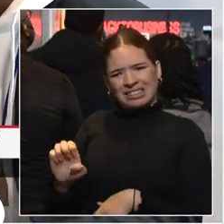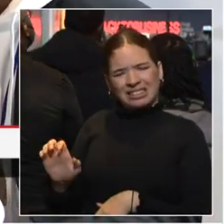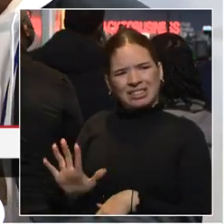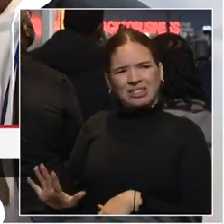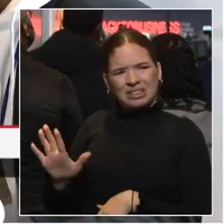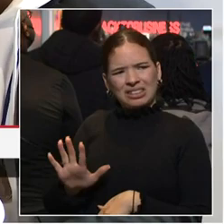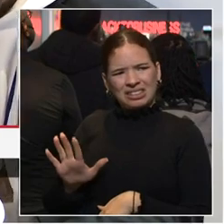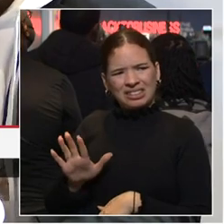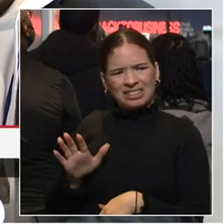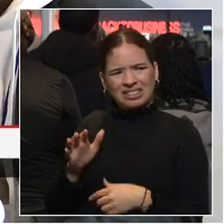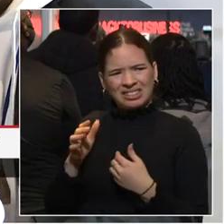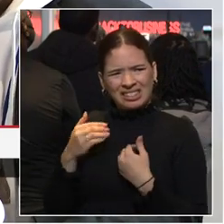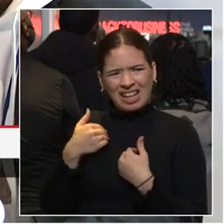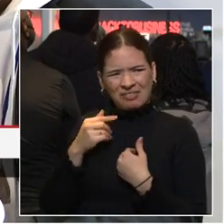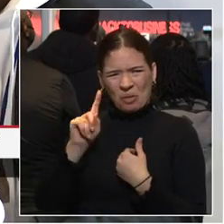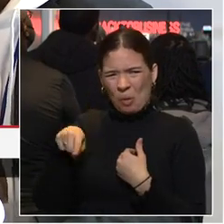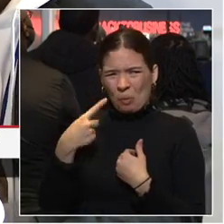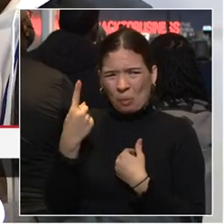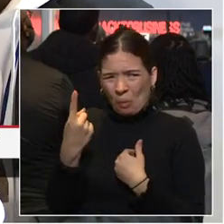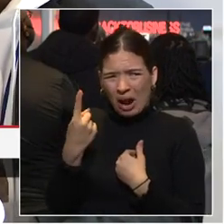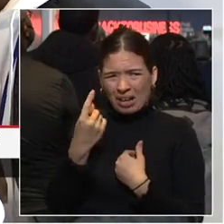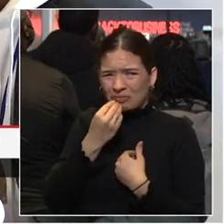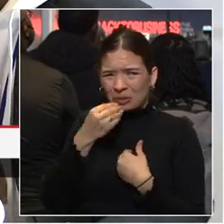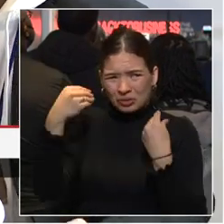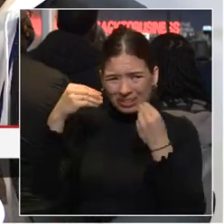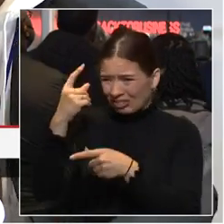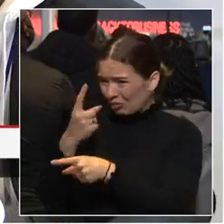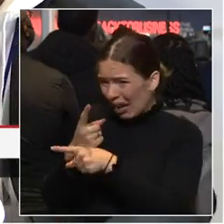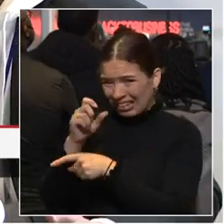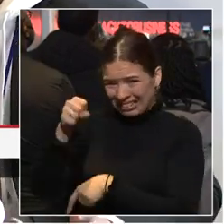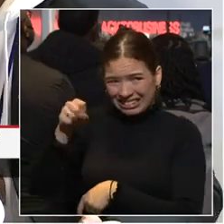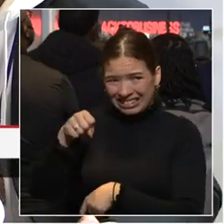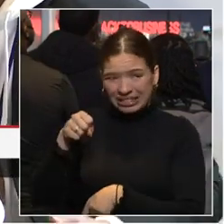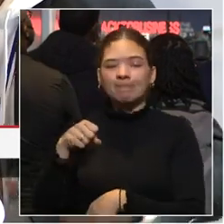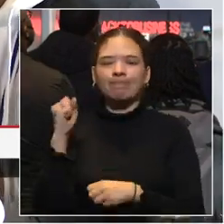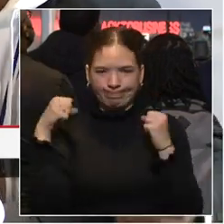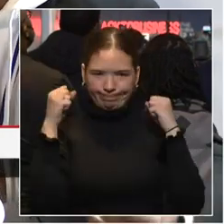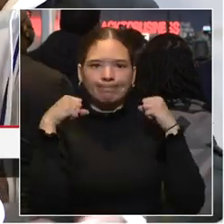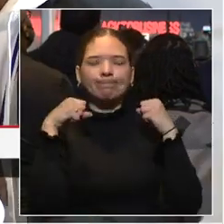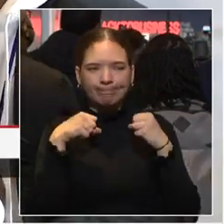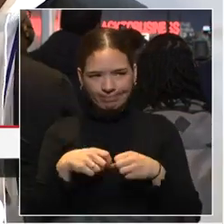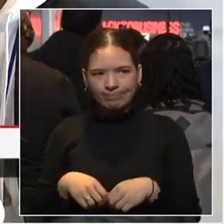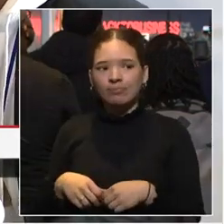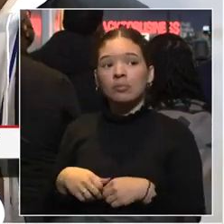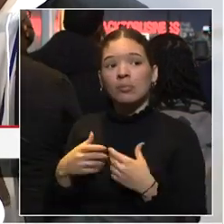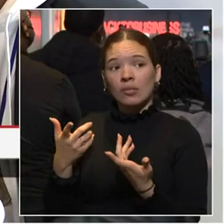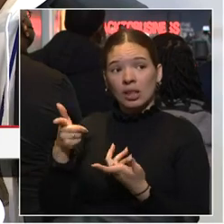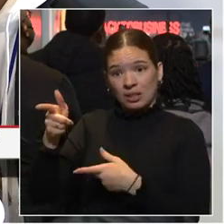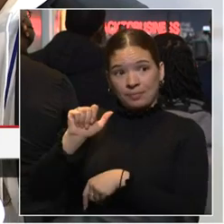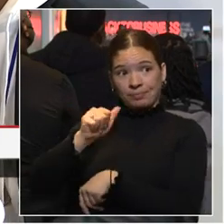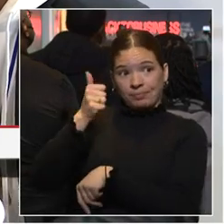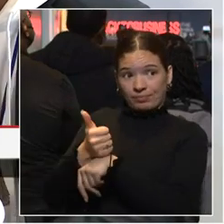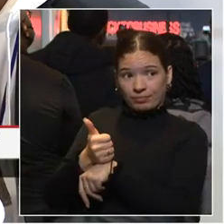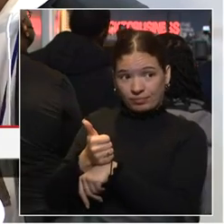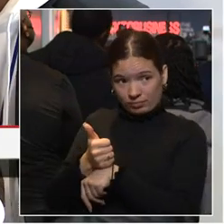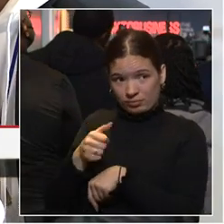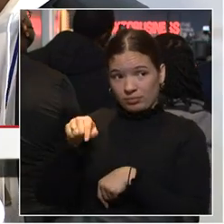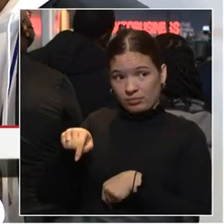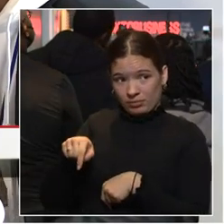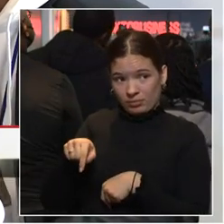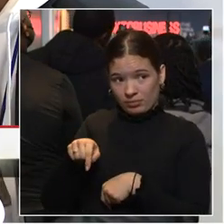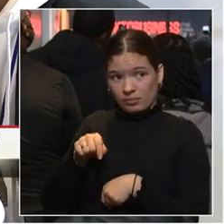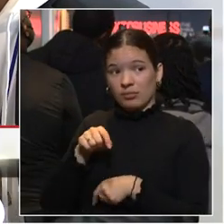store over on that side of town. So, what made you guys fulfill that need here at Union Market? Yeah, for sure.